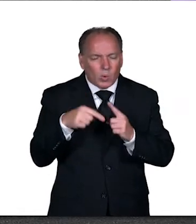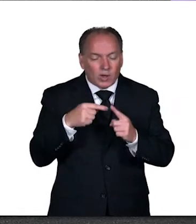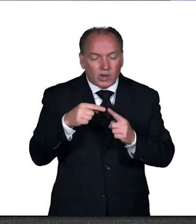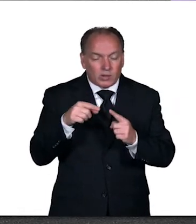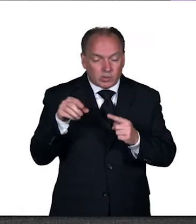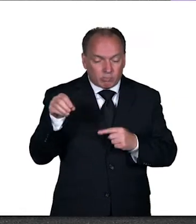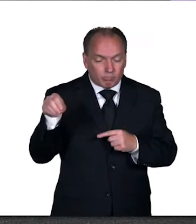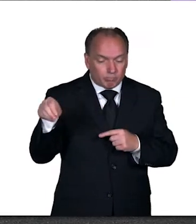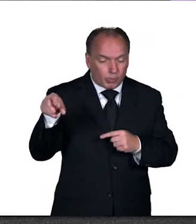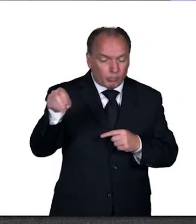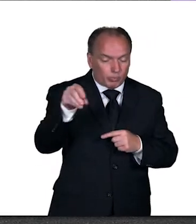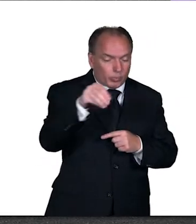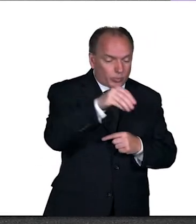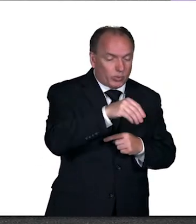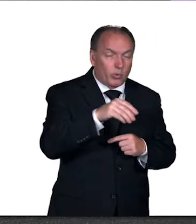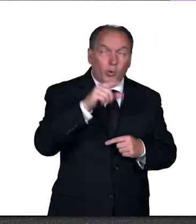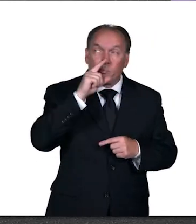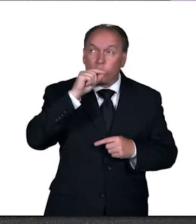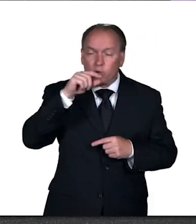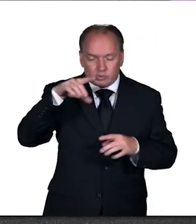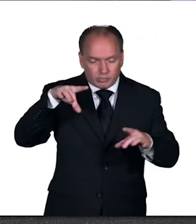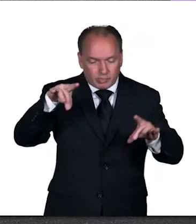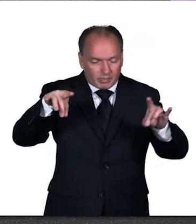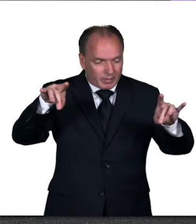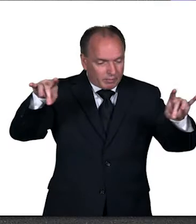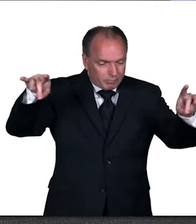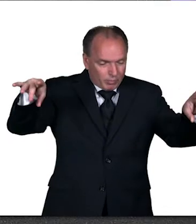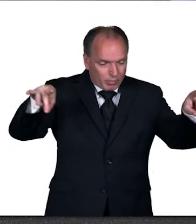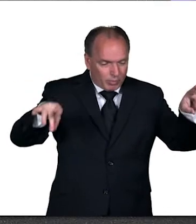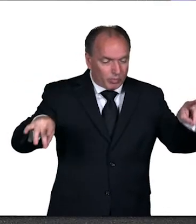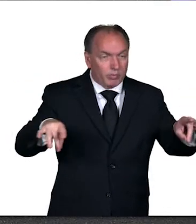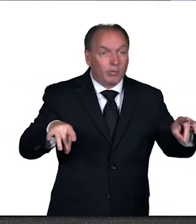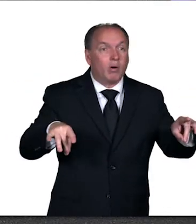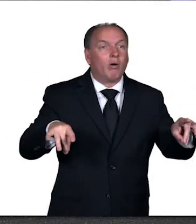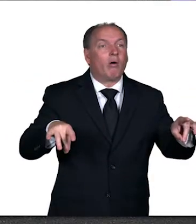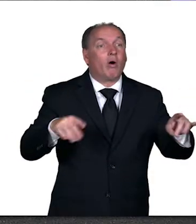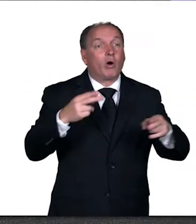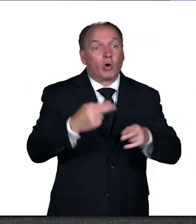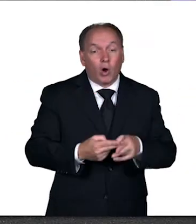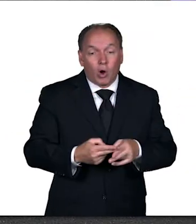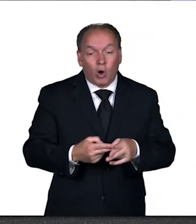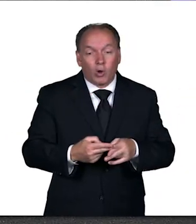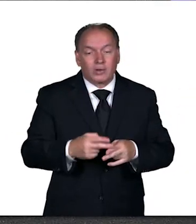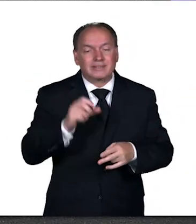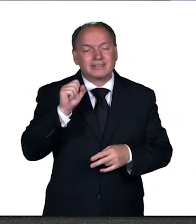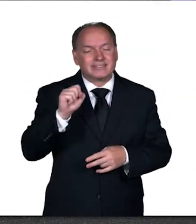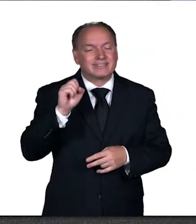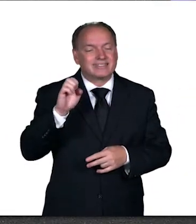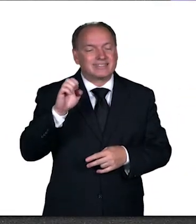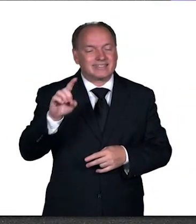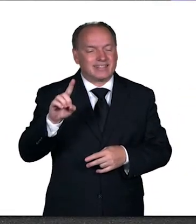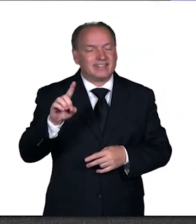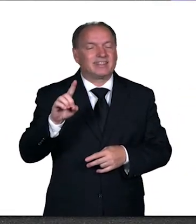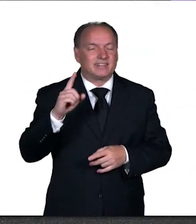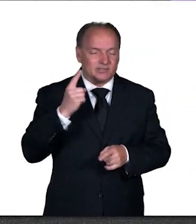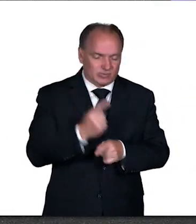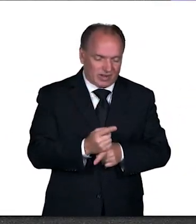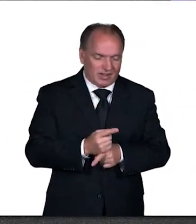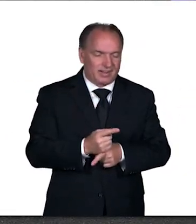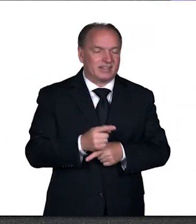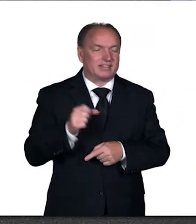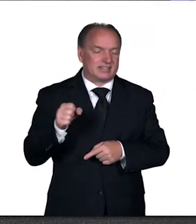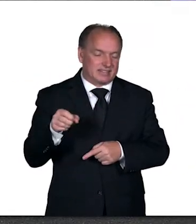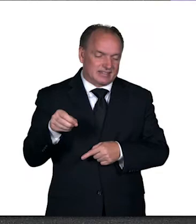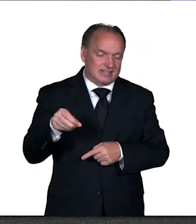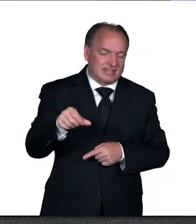you plant them or when birds take them, they like to grow new plants. Those are called the seeds.